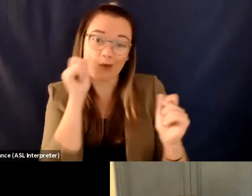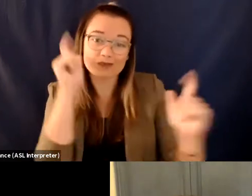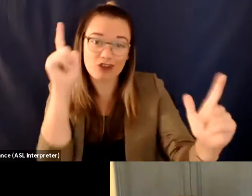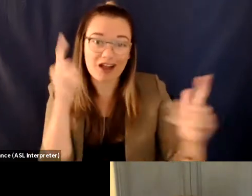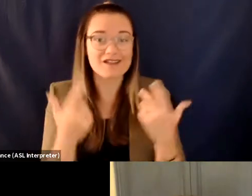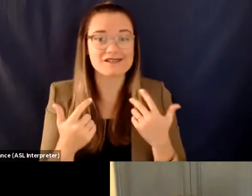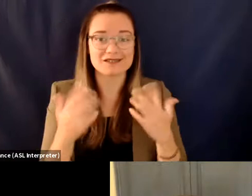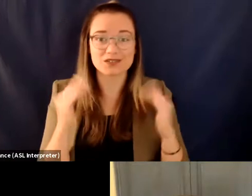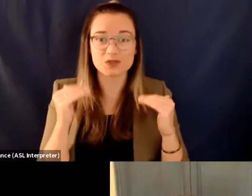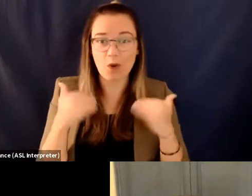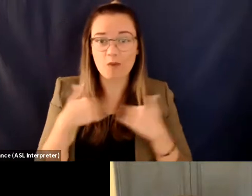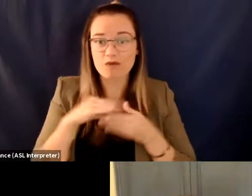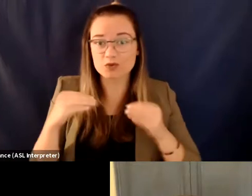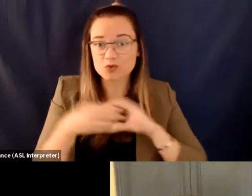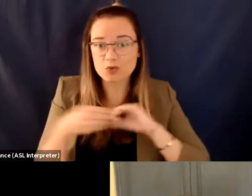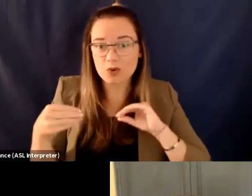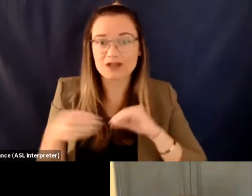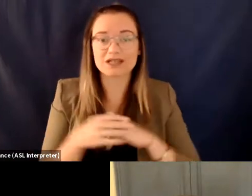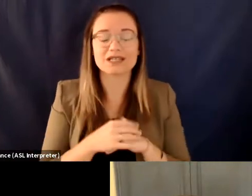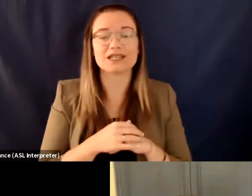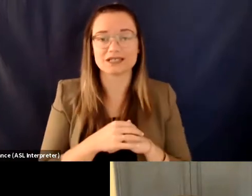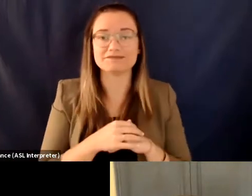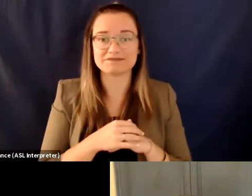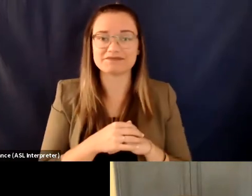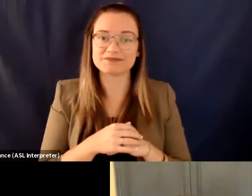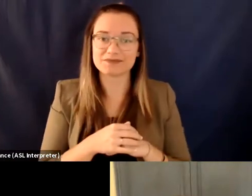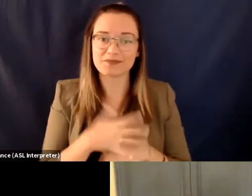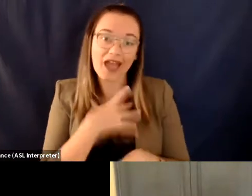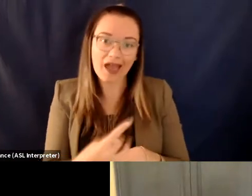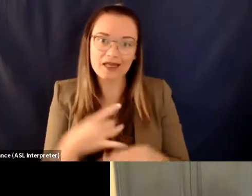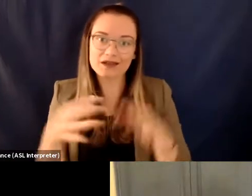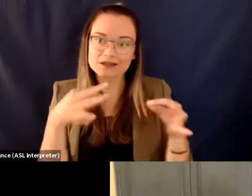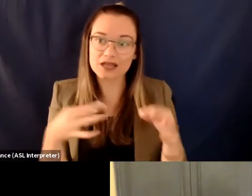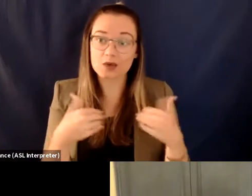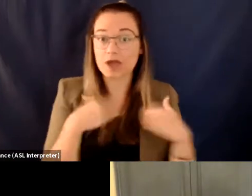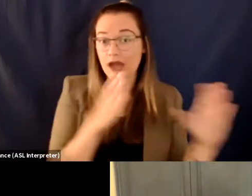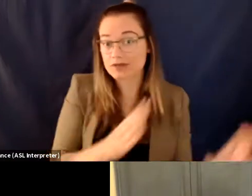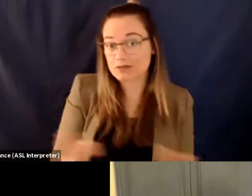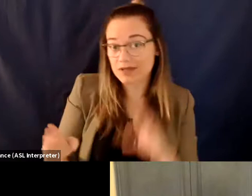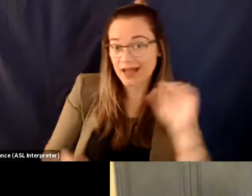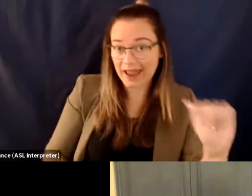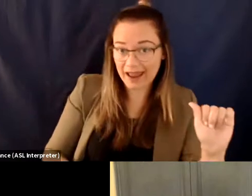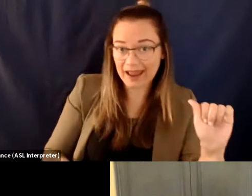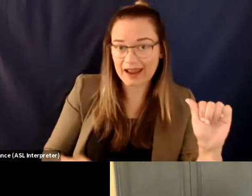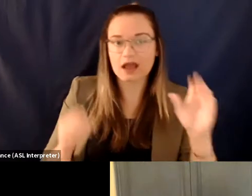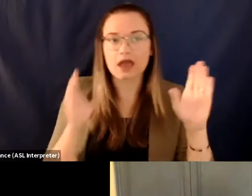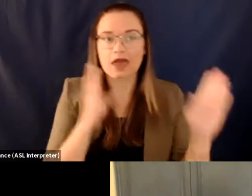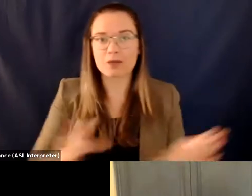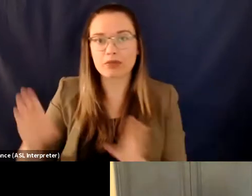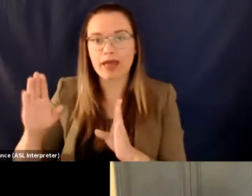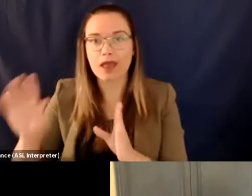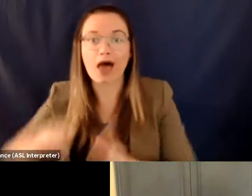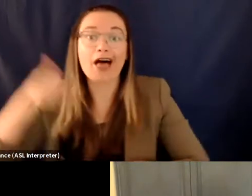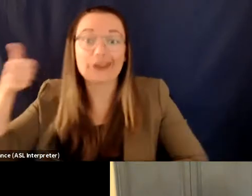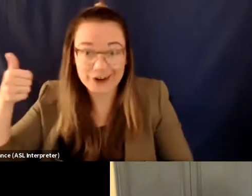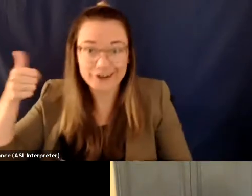a story. And I like to say that there was plan A and there was the abyss and there's nothing in between. I mean, we would